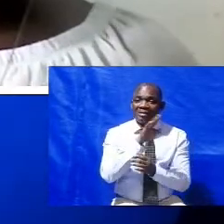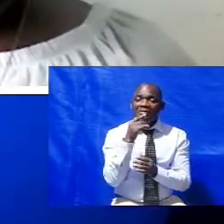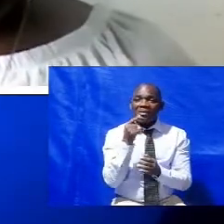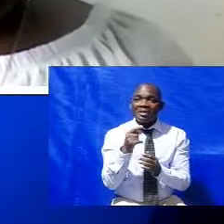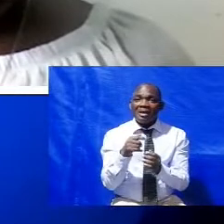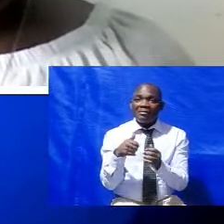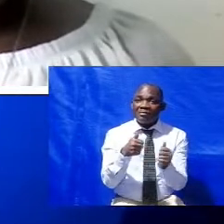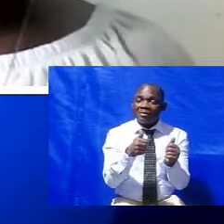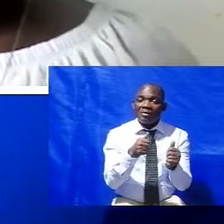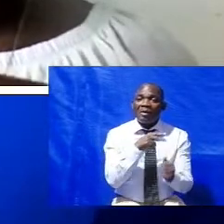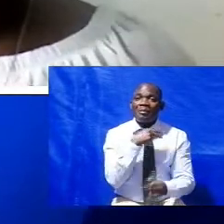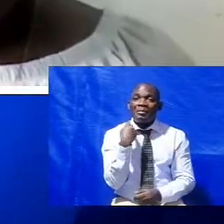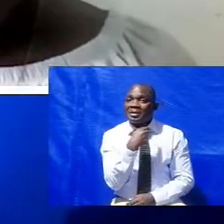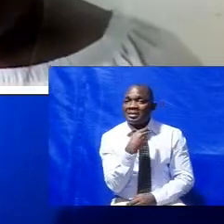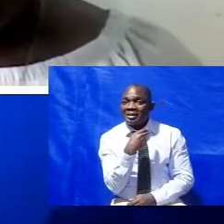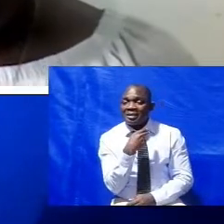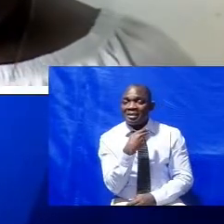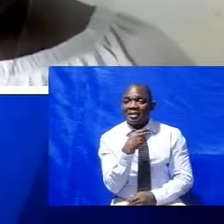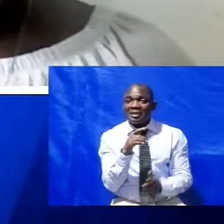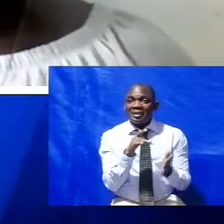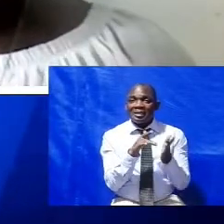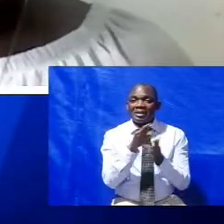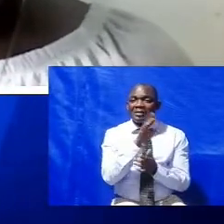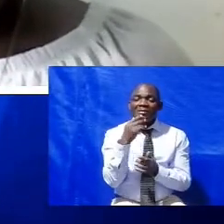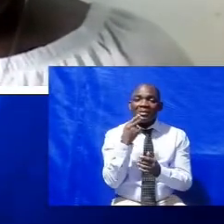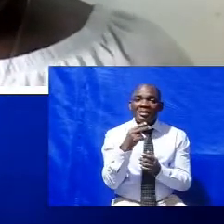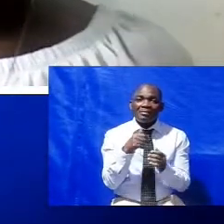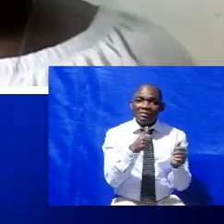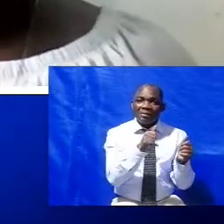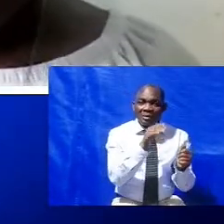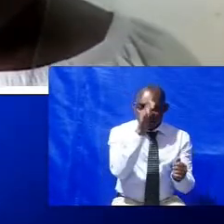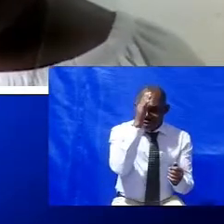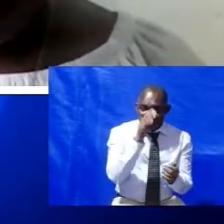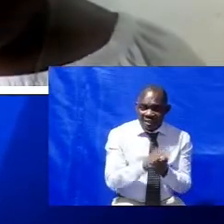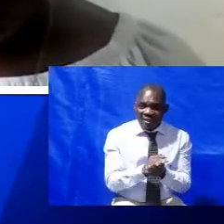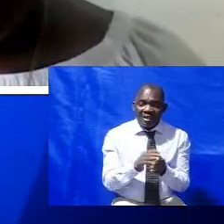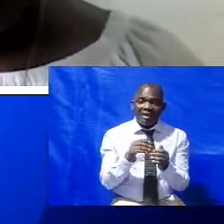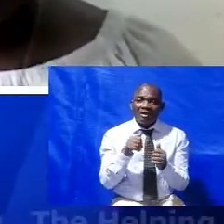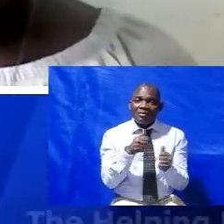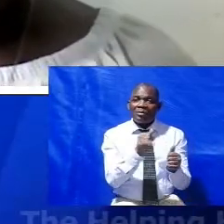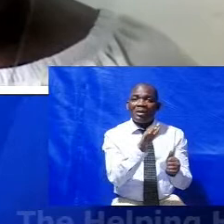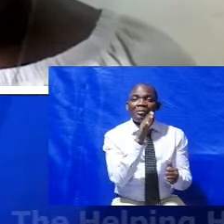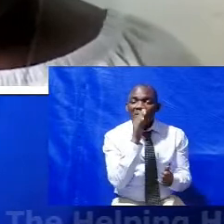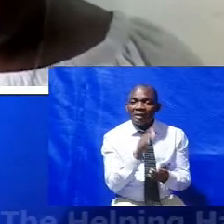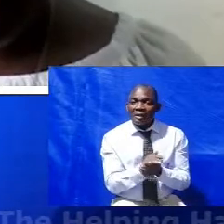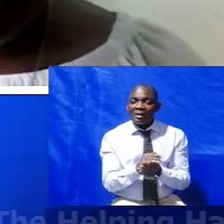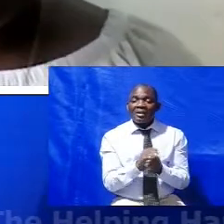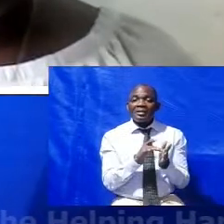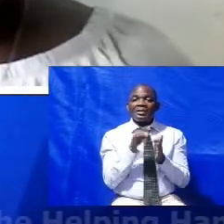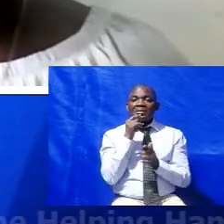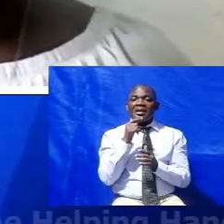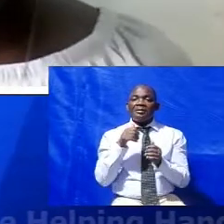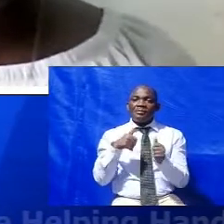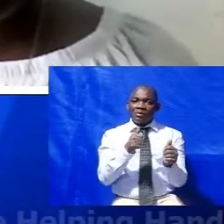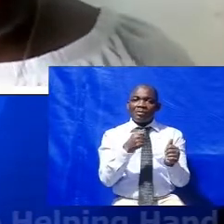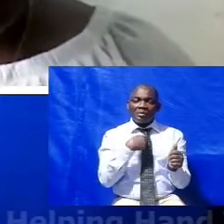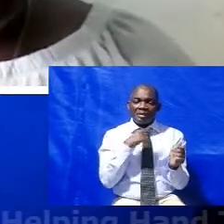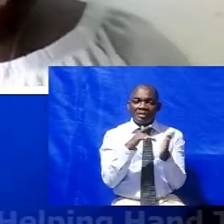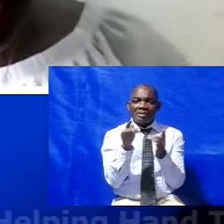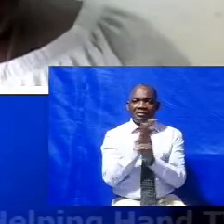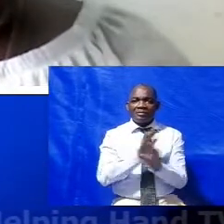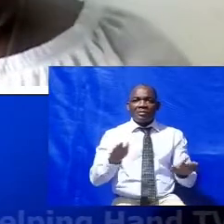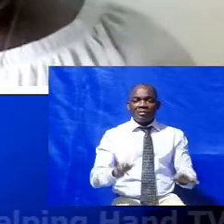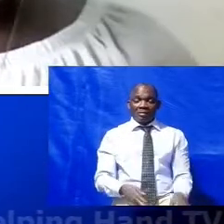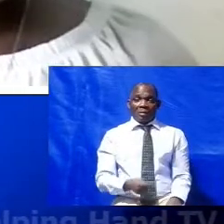He didn't say, follow the pastor. Mm. He didn't say, follow your father or follow your mother or follow. He said, follow